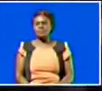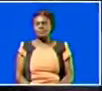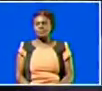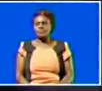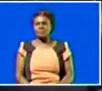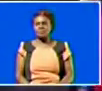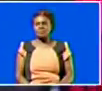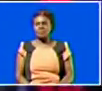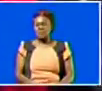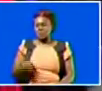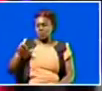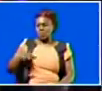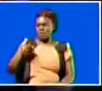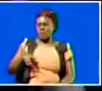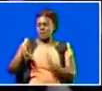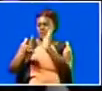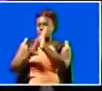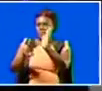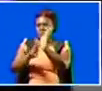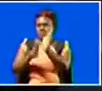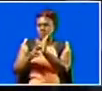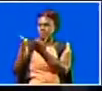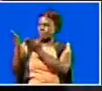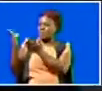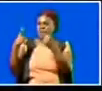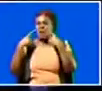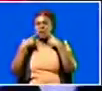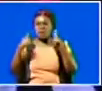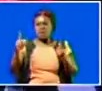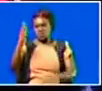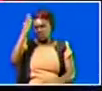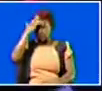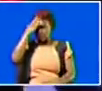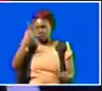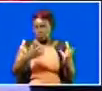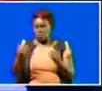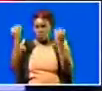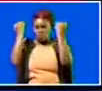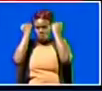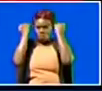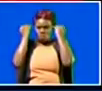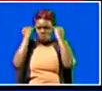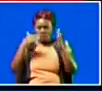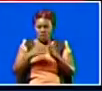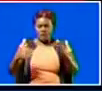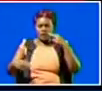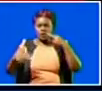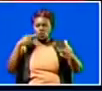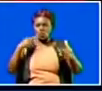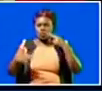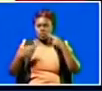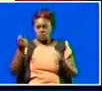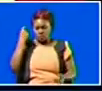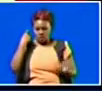The Laikipia women representative, Catherine Waruguru, announced Monday she would move to court against Sunshine Hotel in